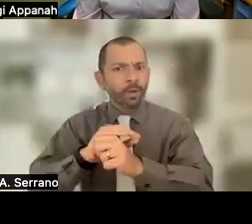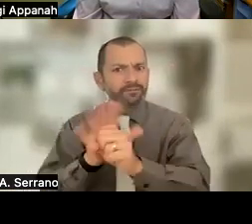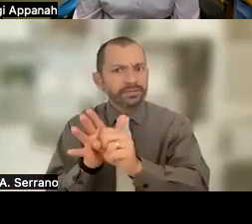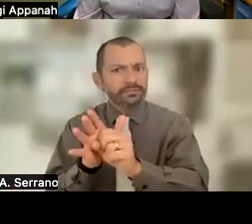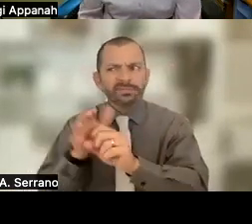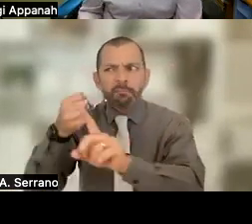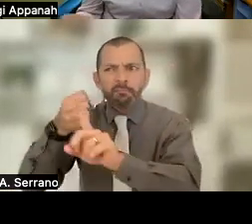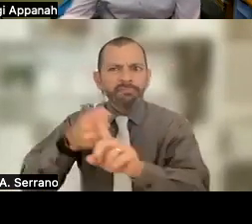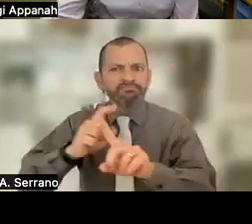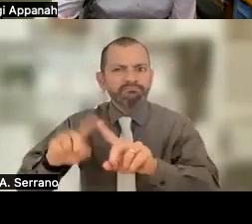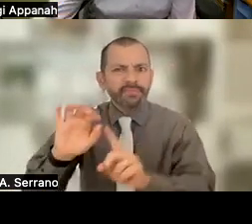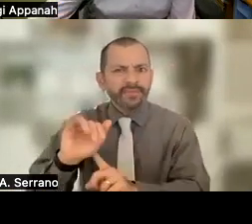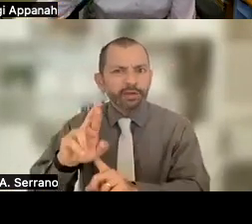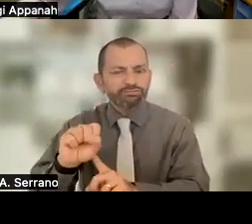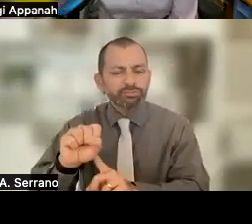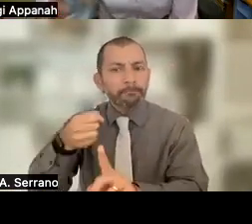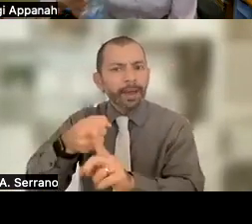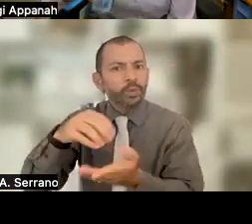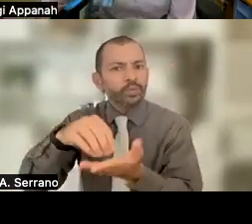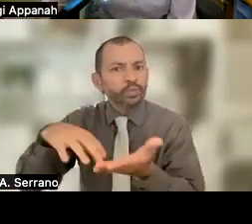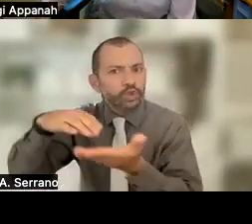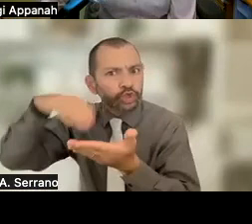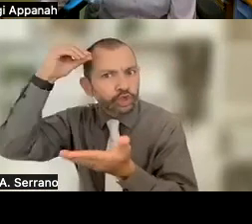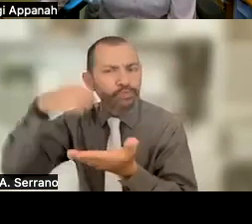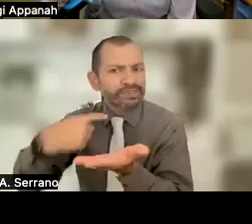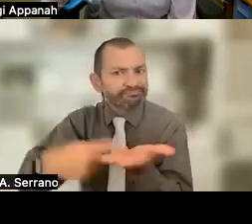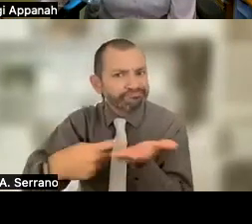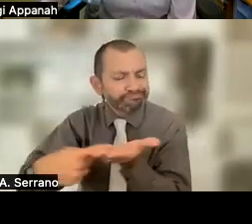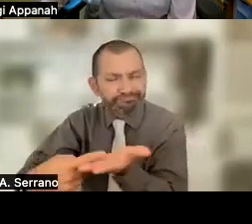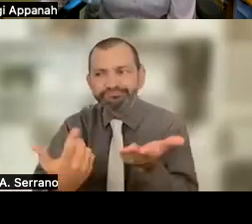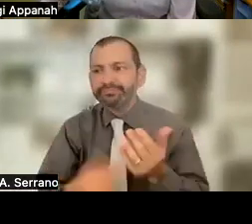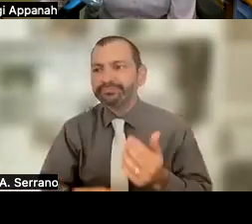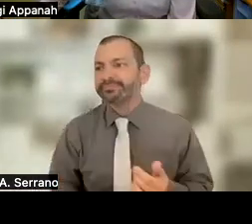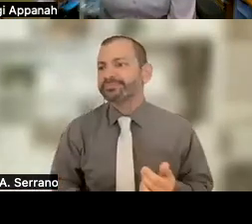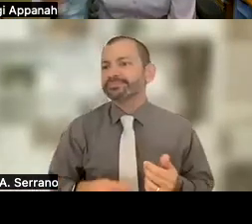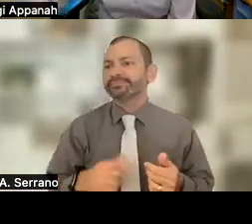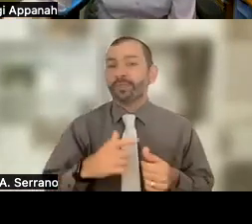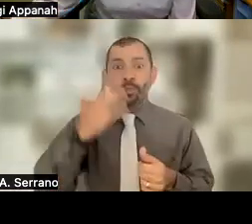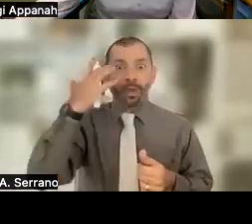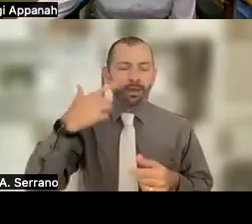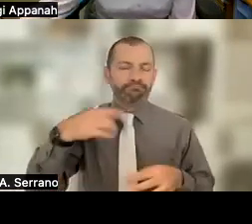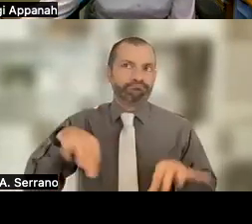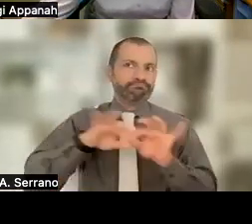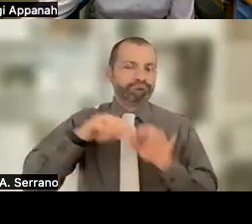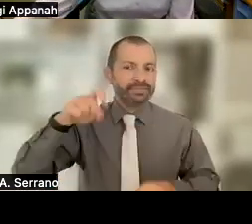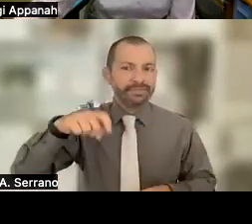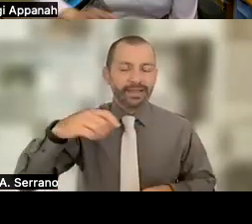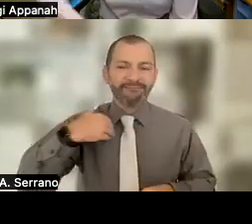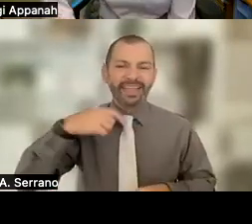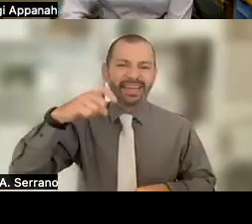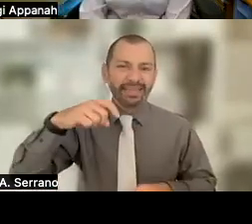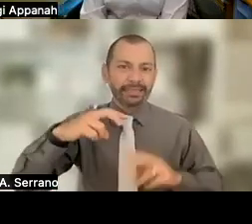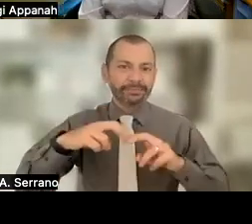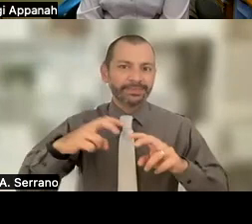today, thinking about what's come out of COVID, what the impact has been on student learning, thinking about that